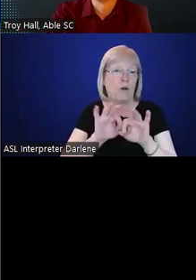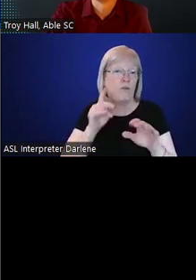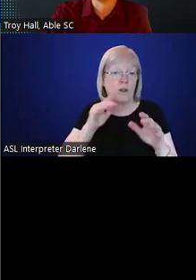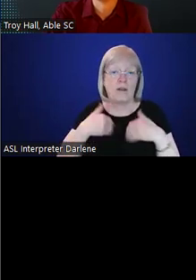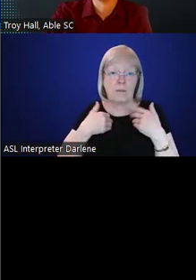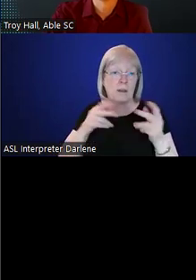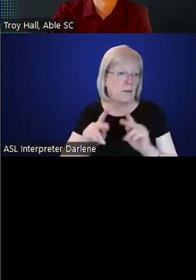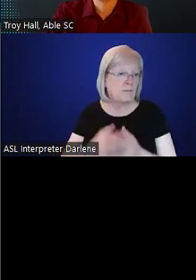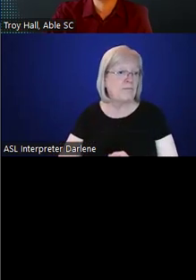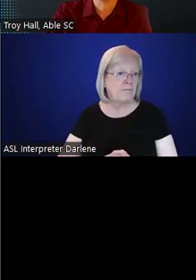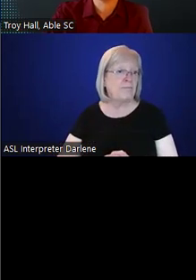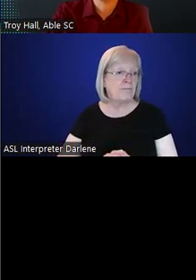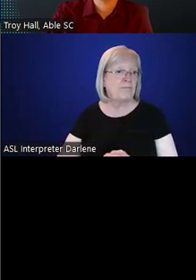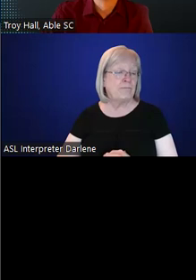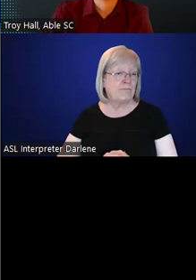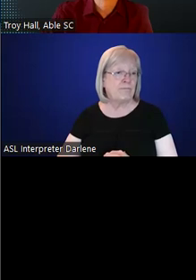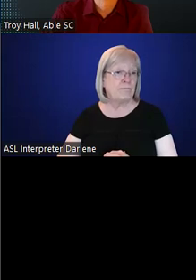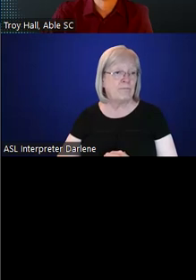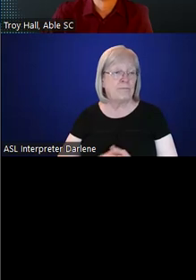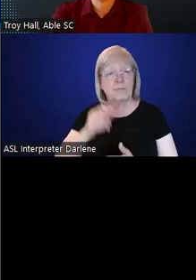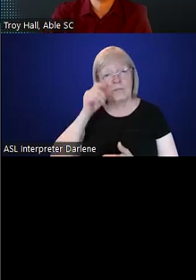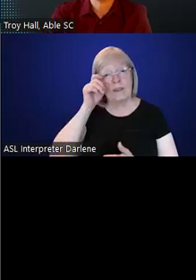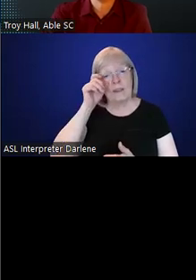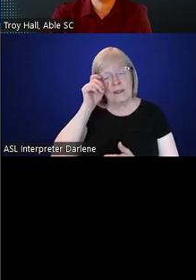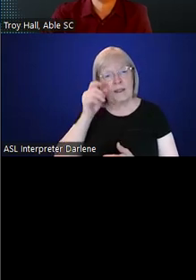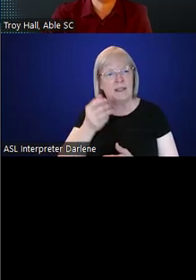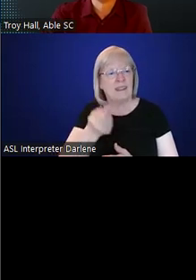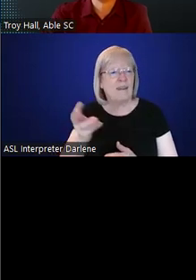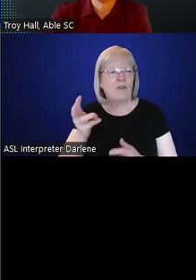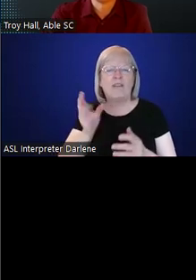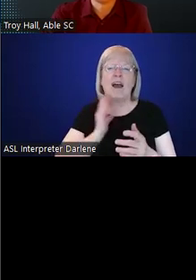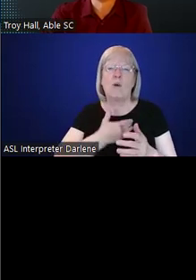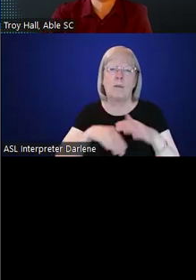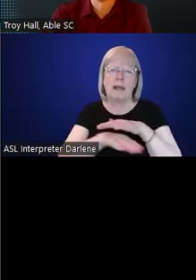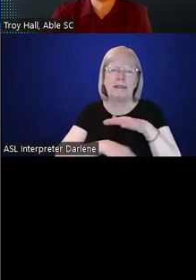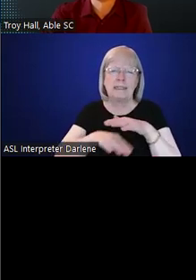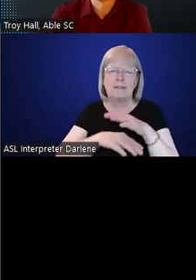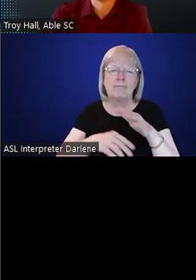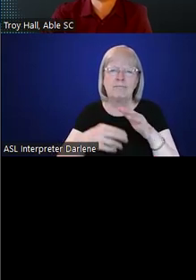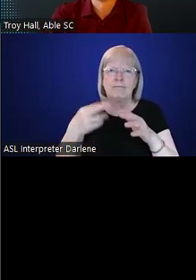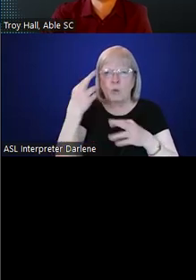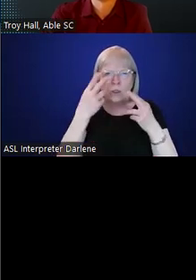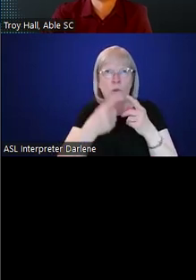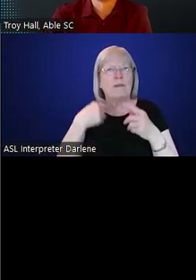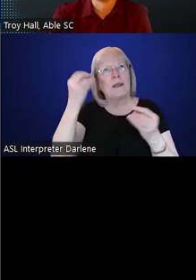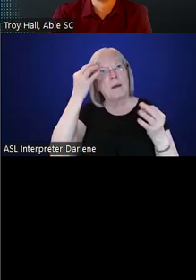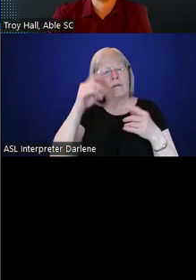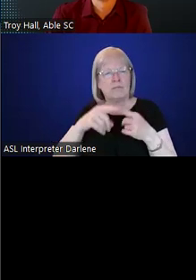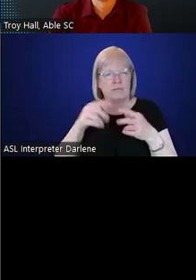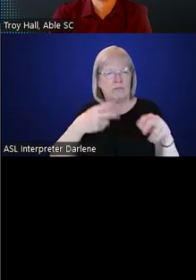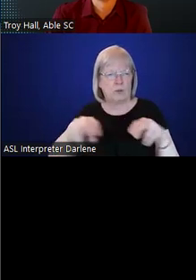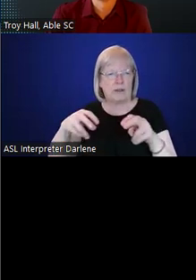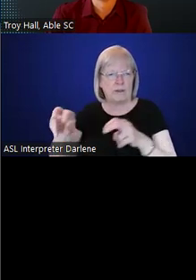know, right? A couple of guideposts when we are thinking about youth transition services.